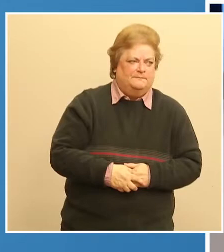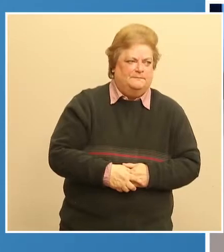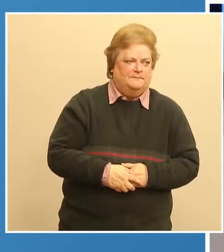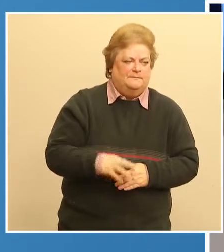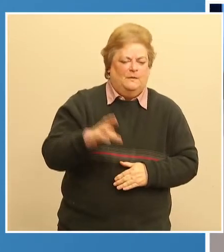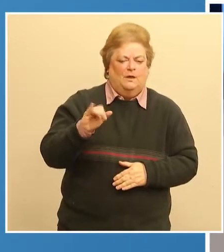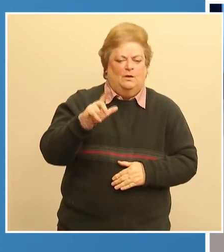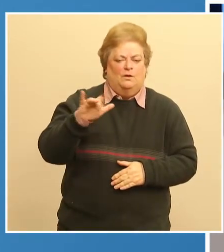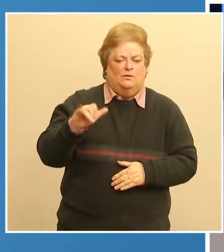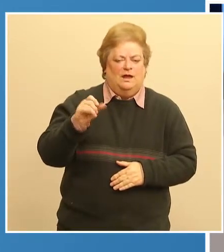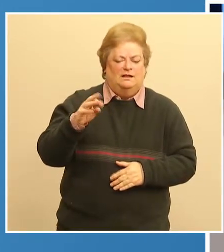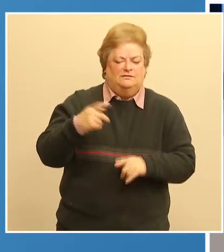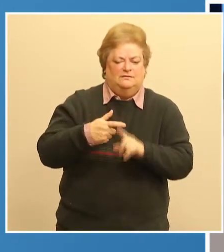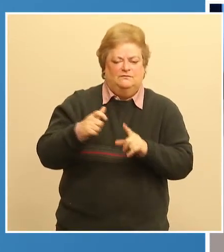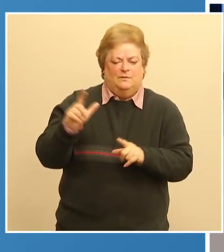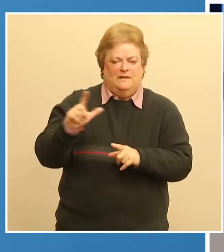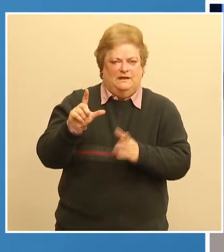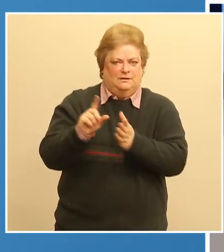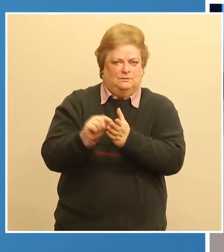Director Lopez Riley with the Journal Star.